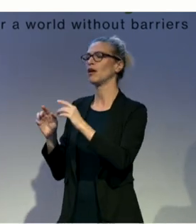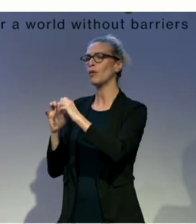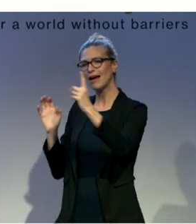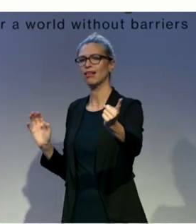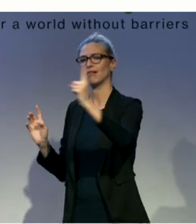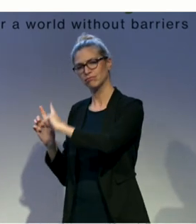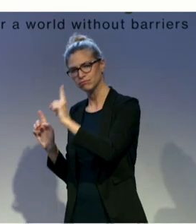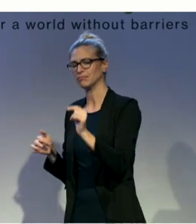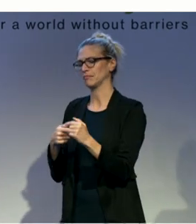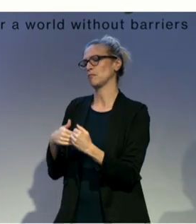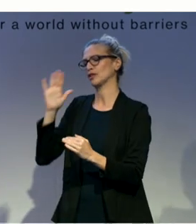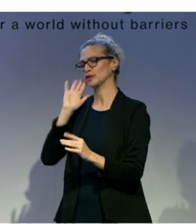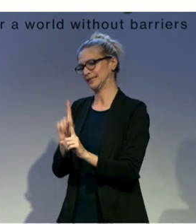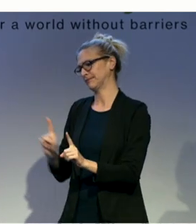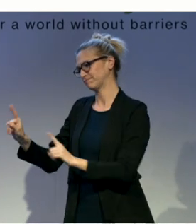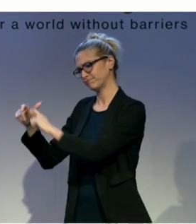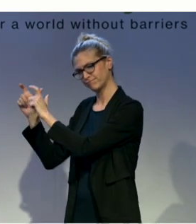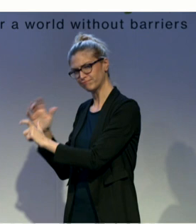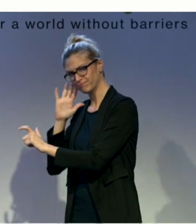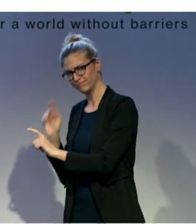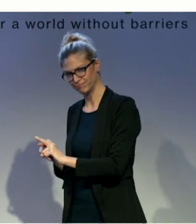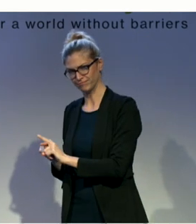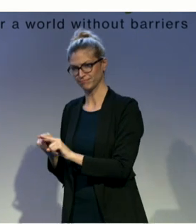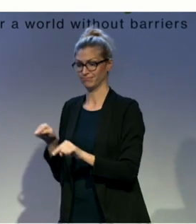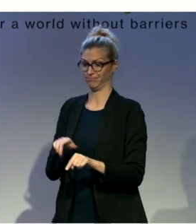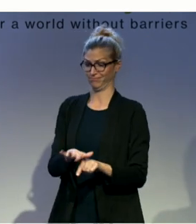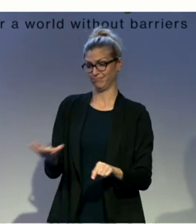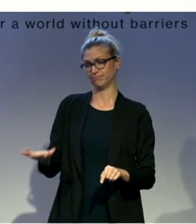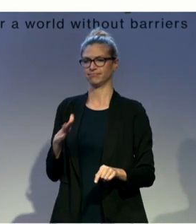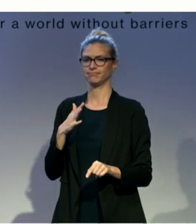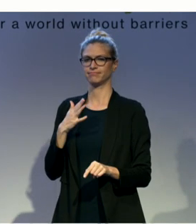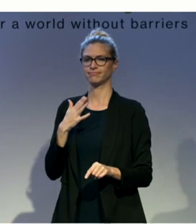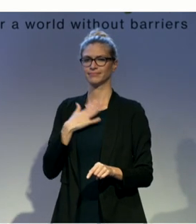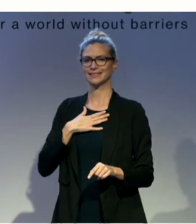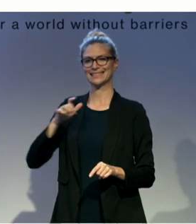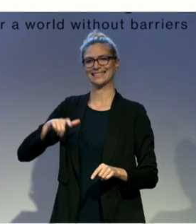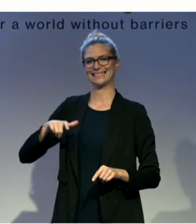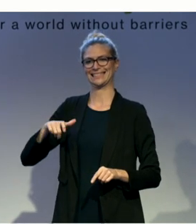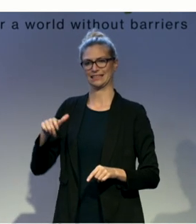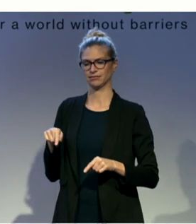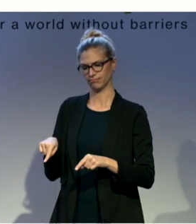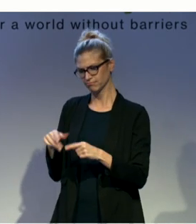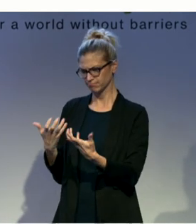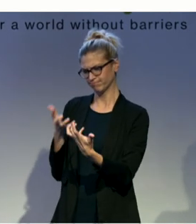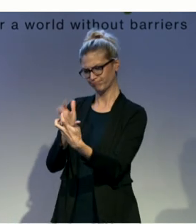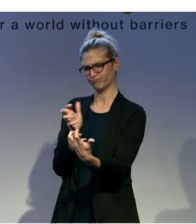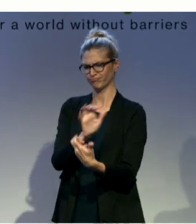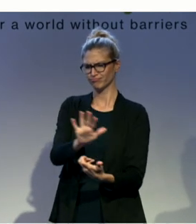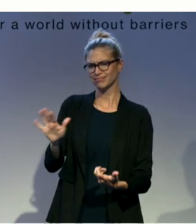own set of needs and challenges, and our school provides different types of support to them and their families from birth to